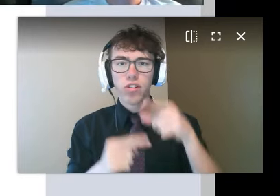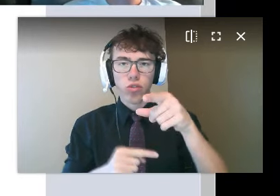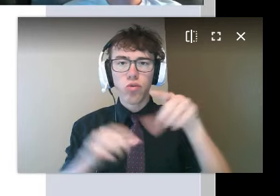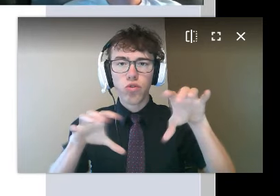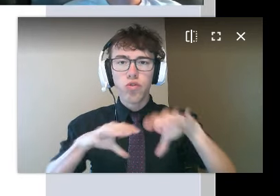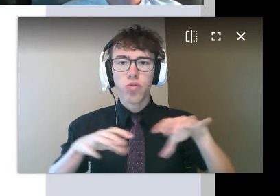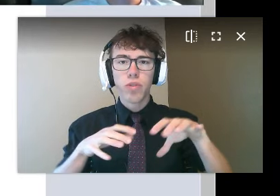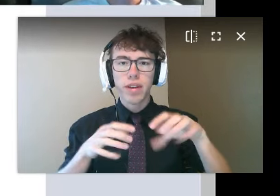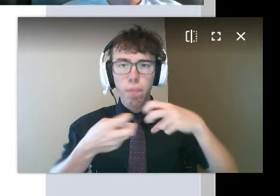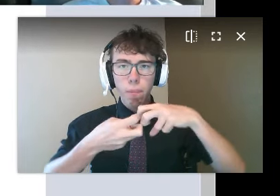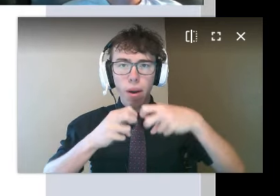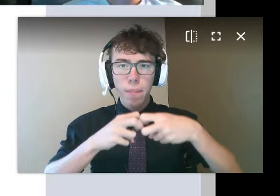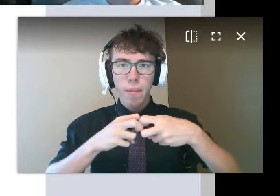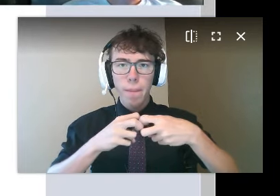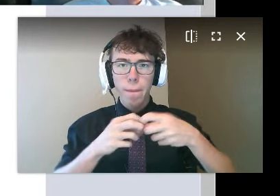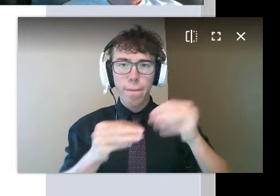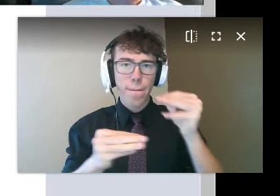with the groupings,